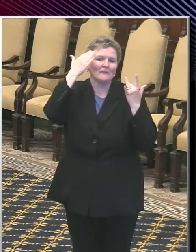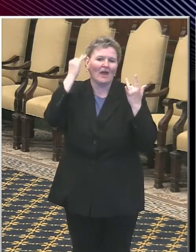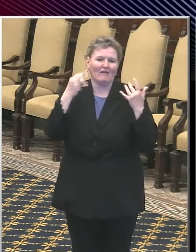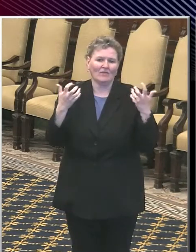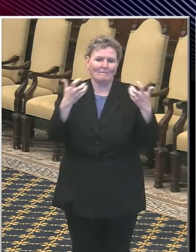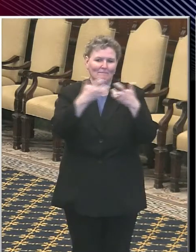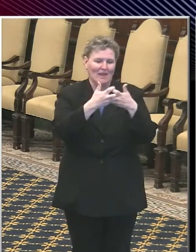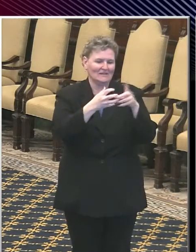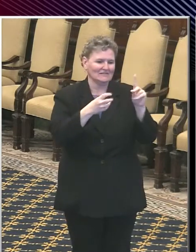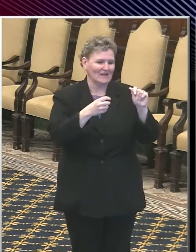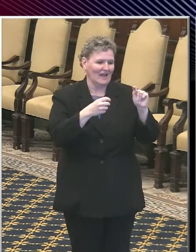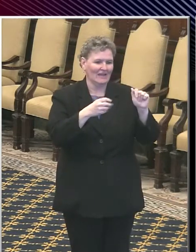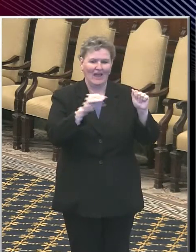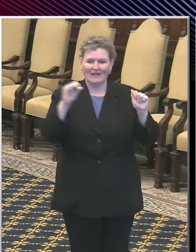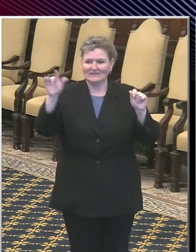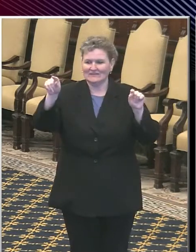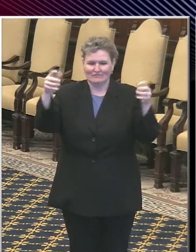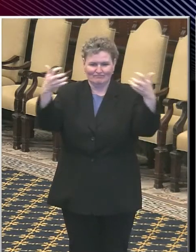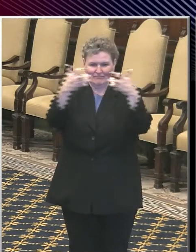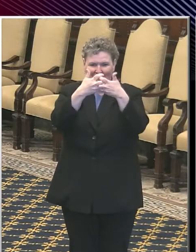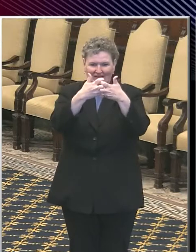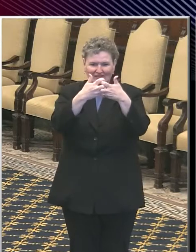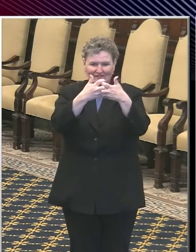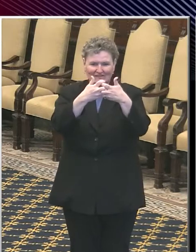his daily update.